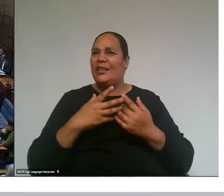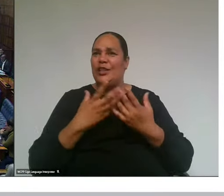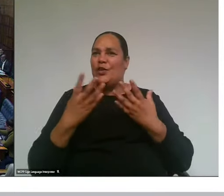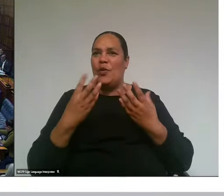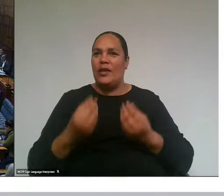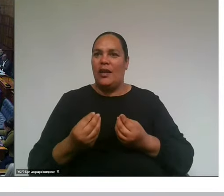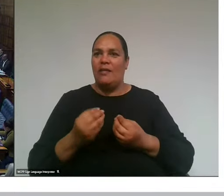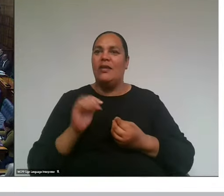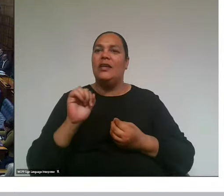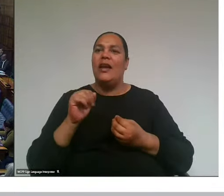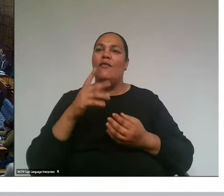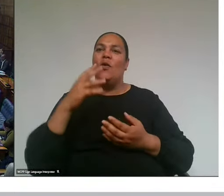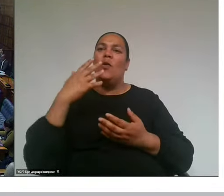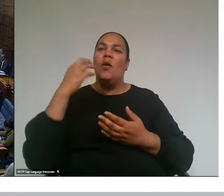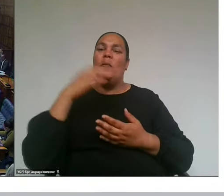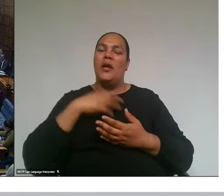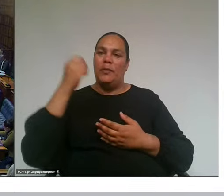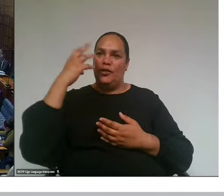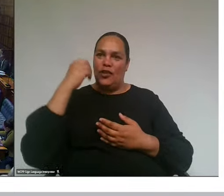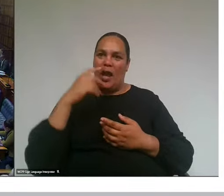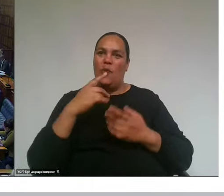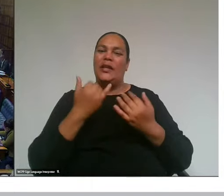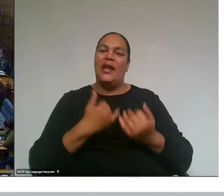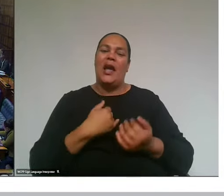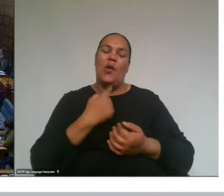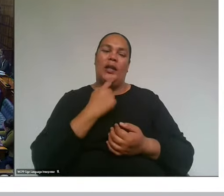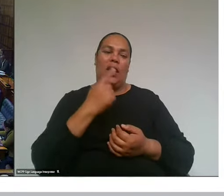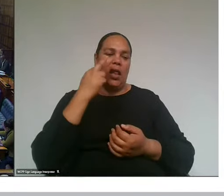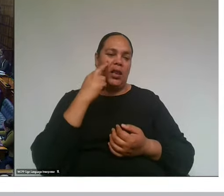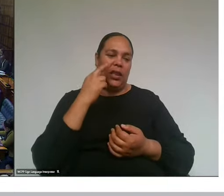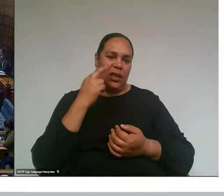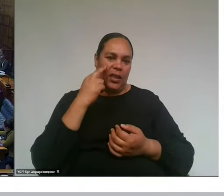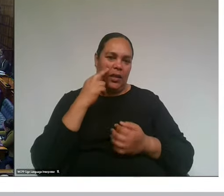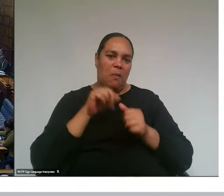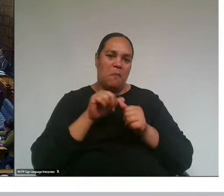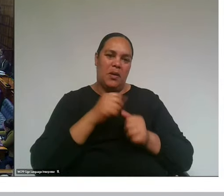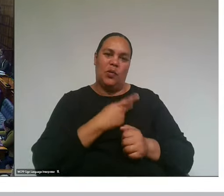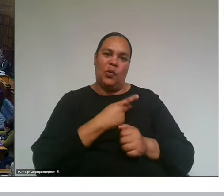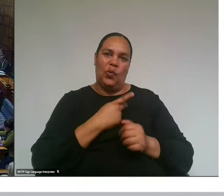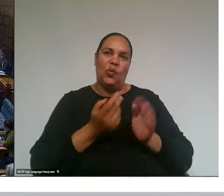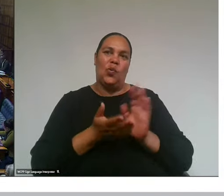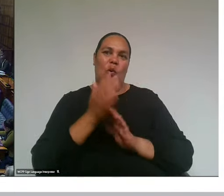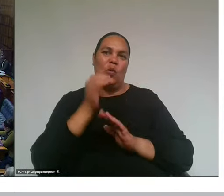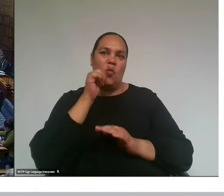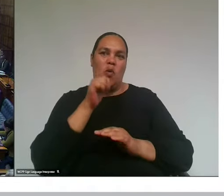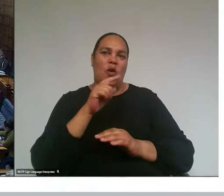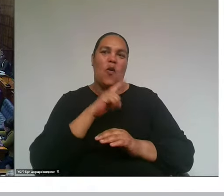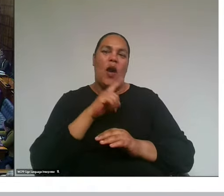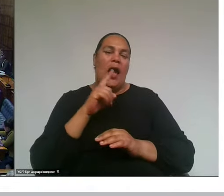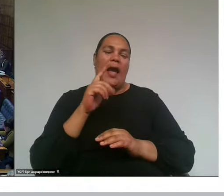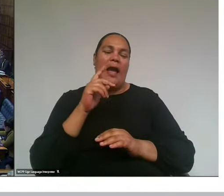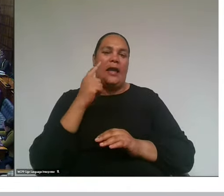also is covered in both his remarks and that of